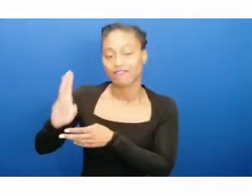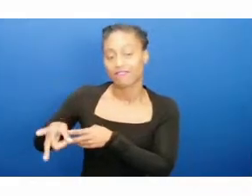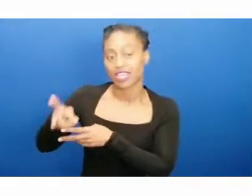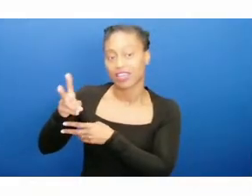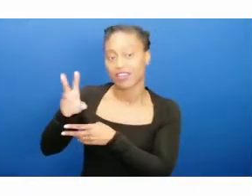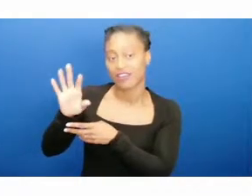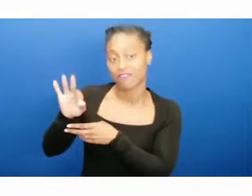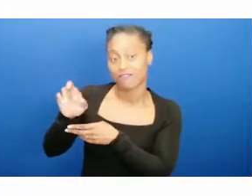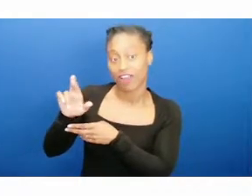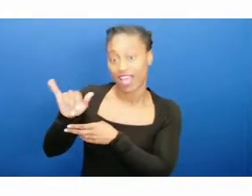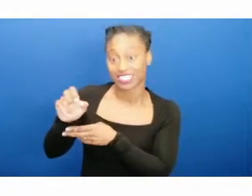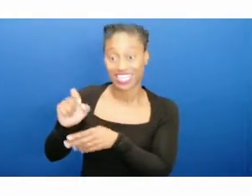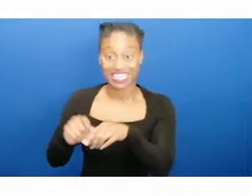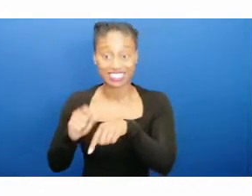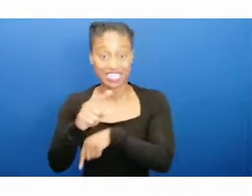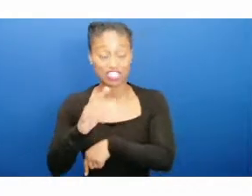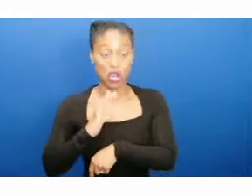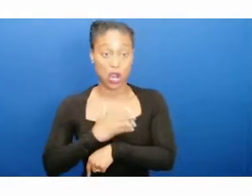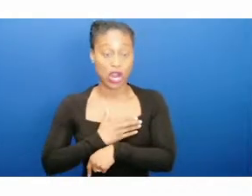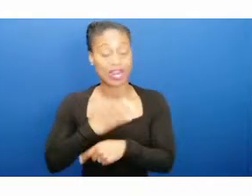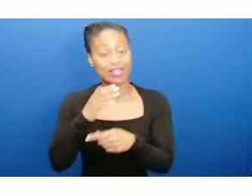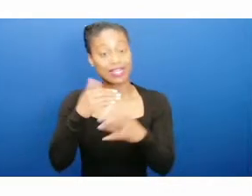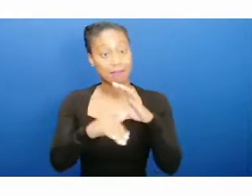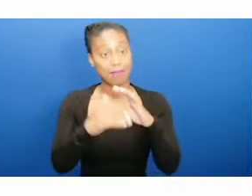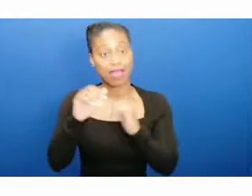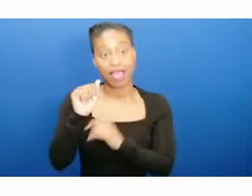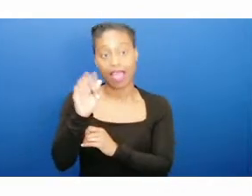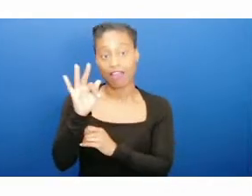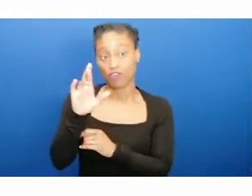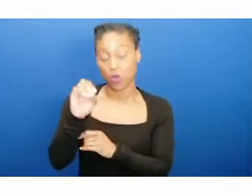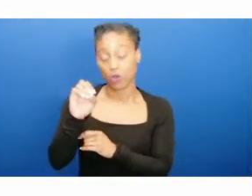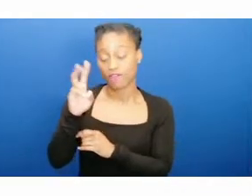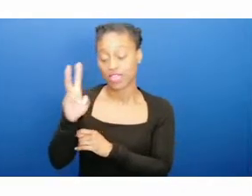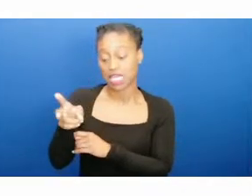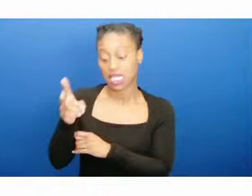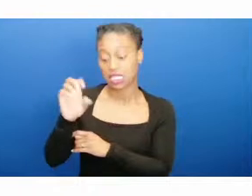the Afro-Vegan Society email inbox,